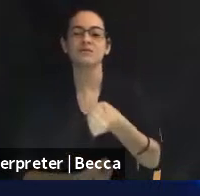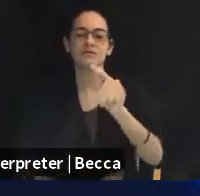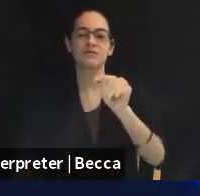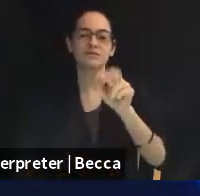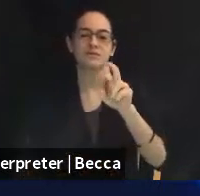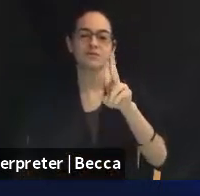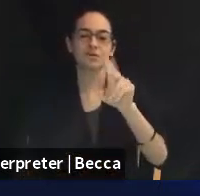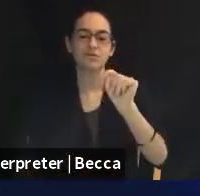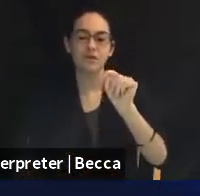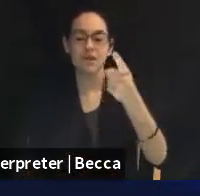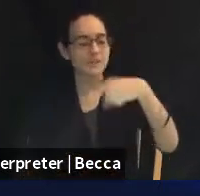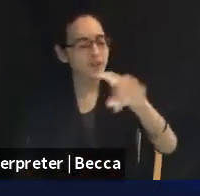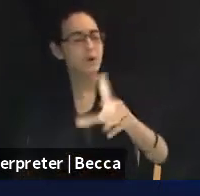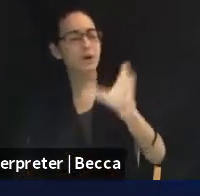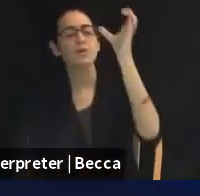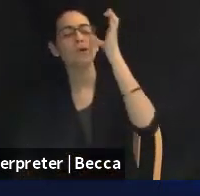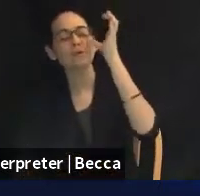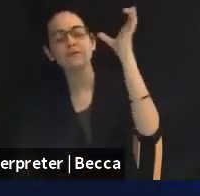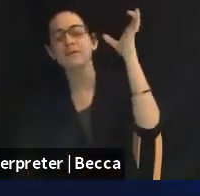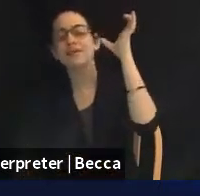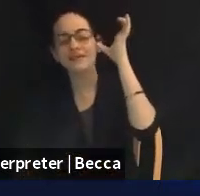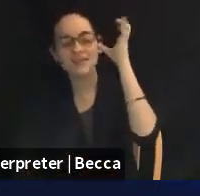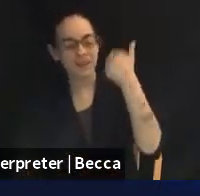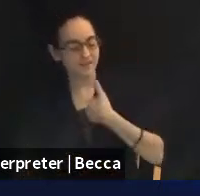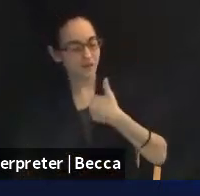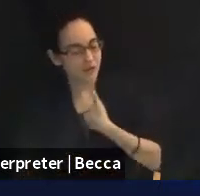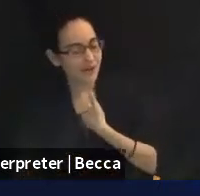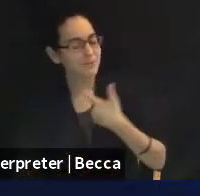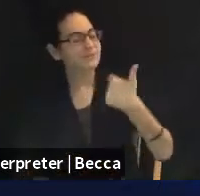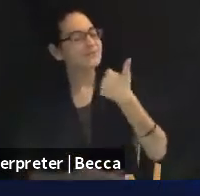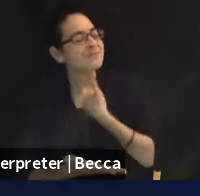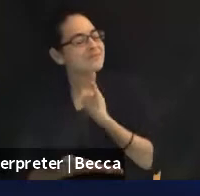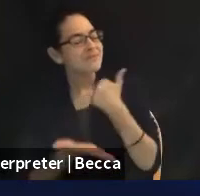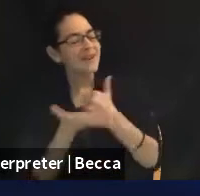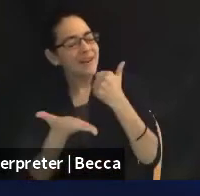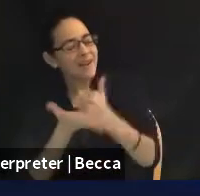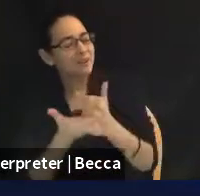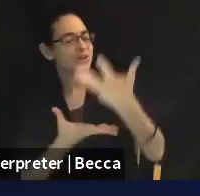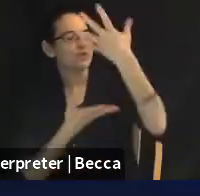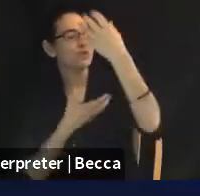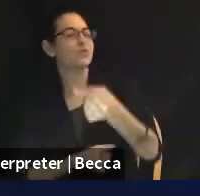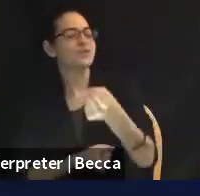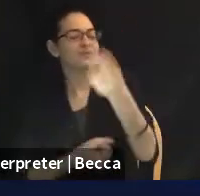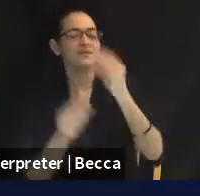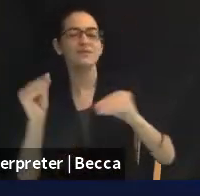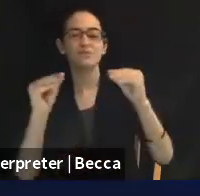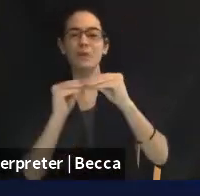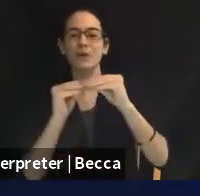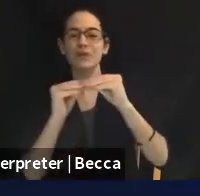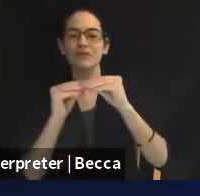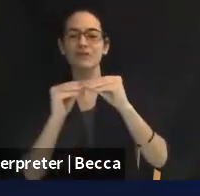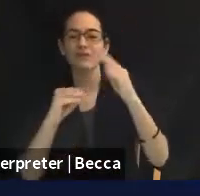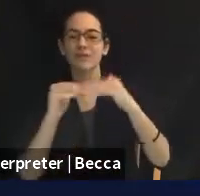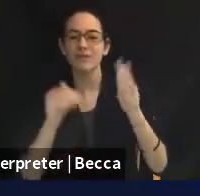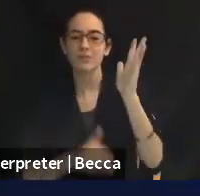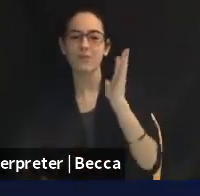to my voice right now, for myself, God, would you help us to trust just a little bit more than we did coming into